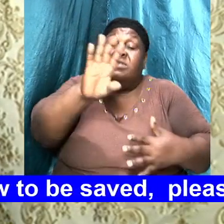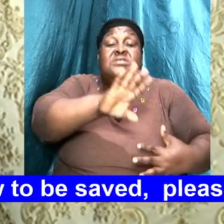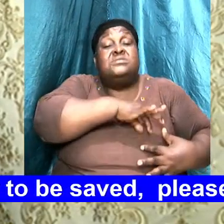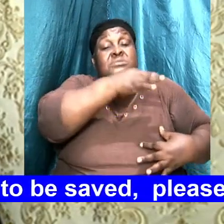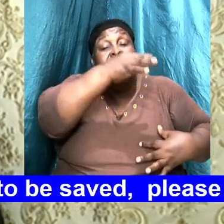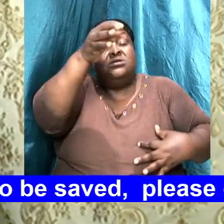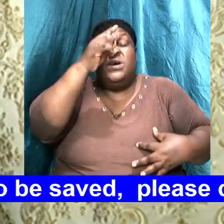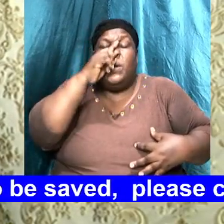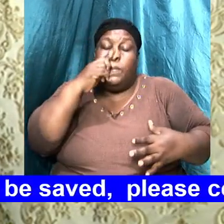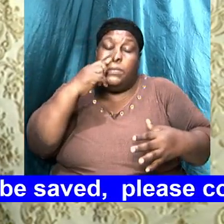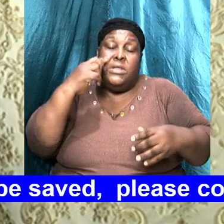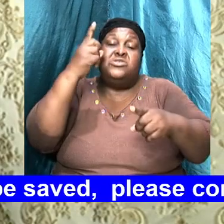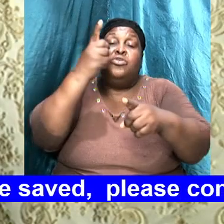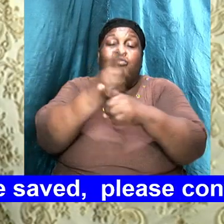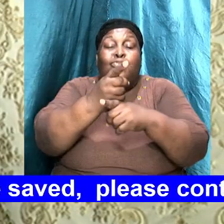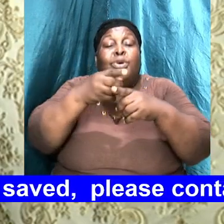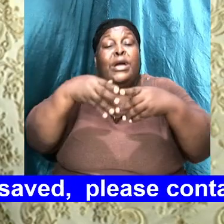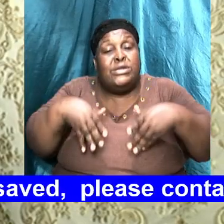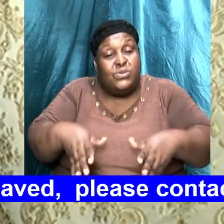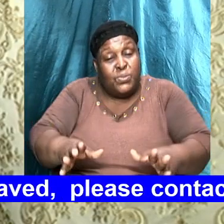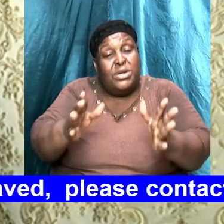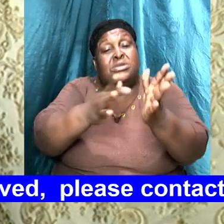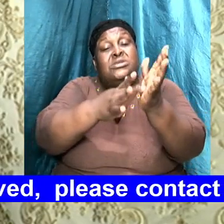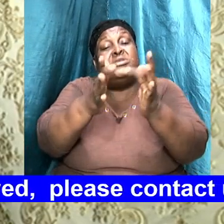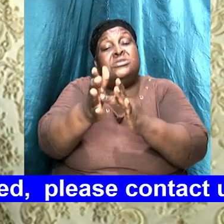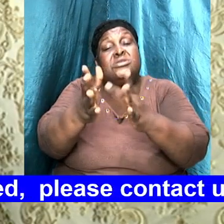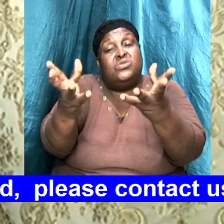way that he wants you to do it.